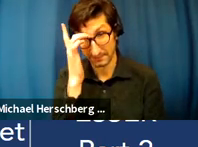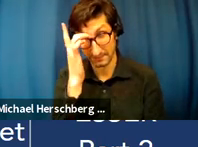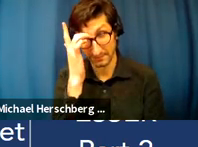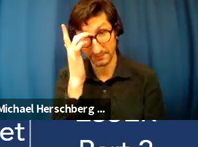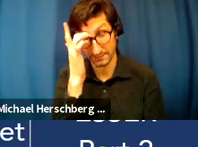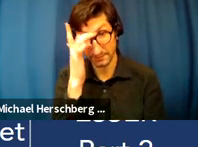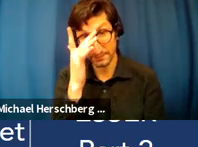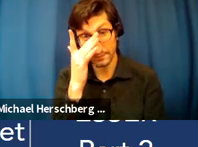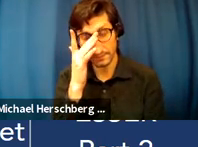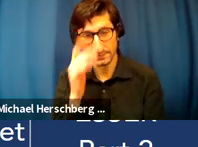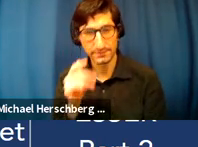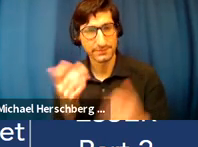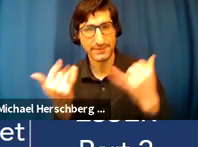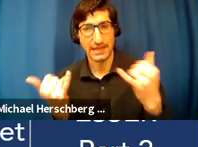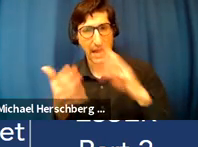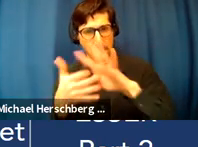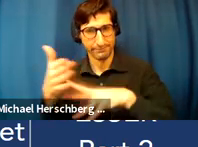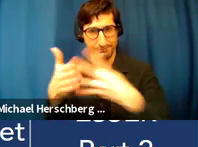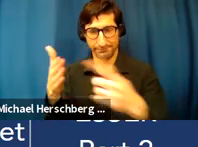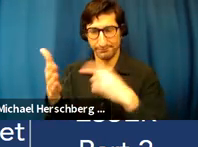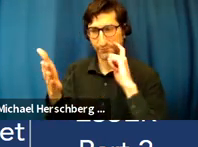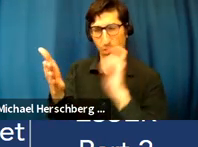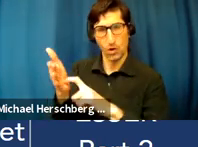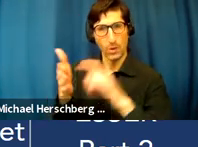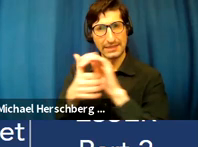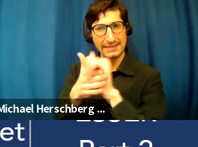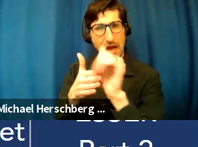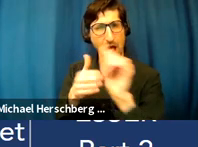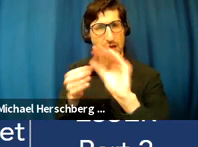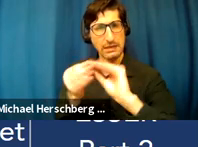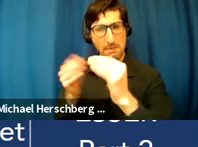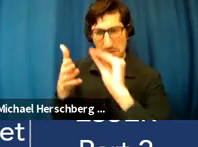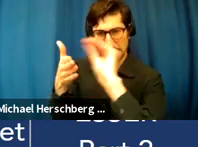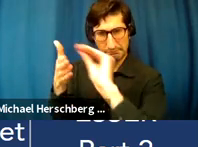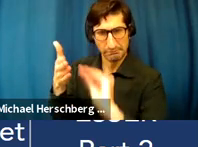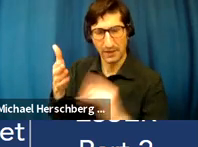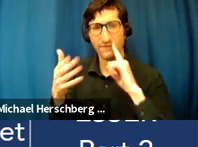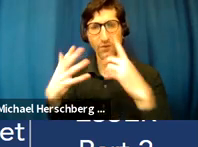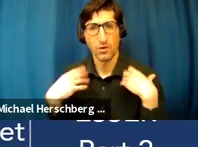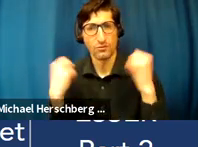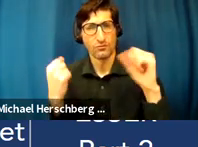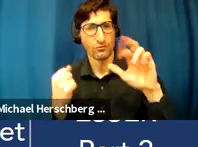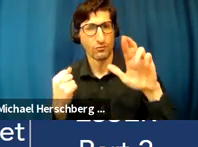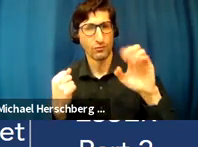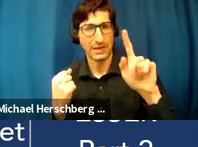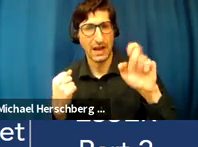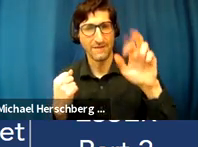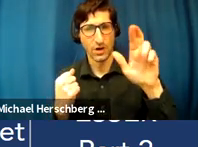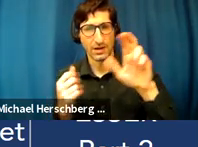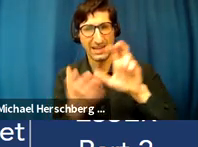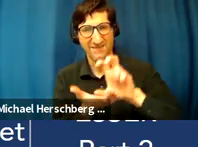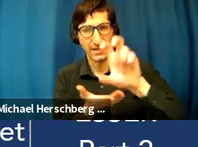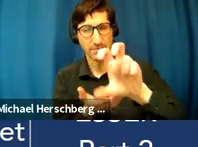You can see here the breakdown by dollar amount of our recover investments, and also a preview of